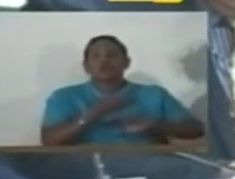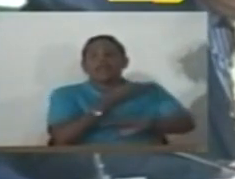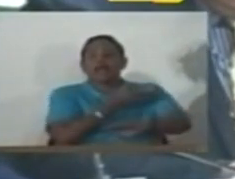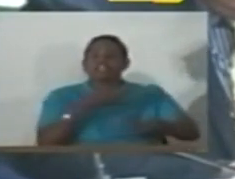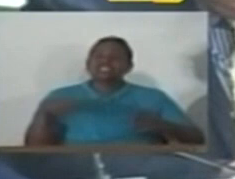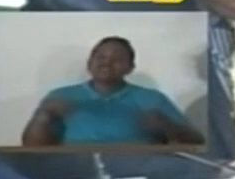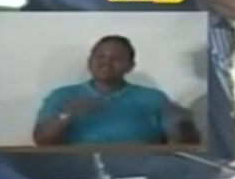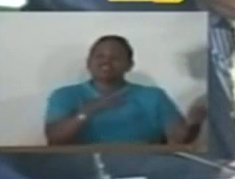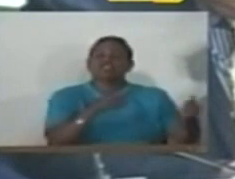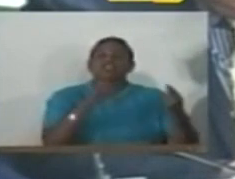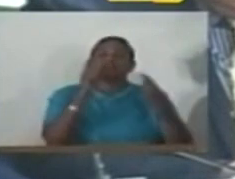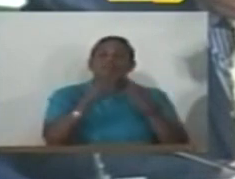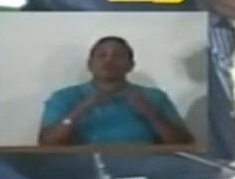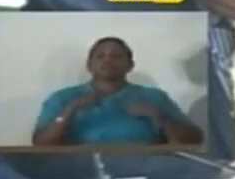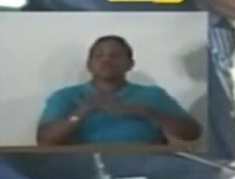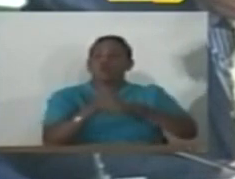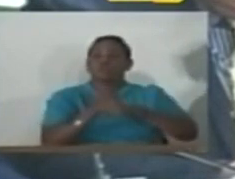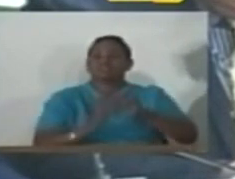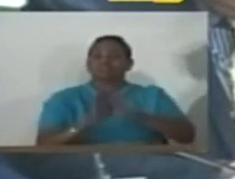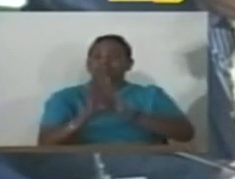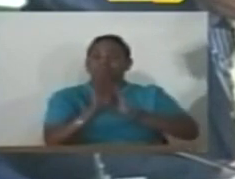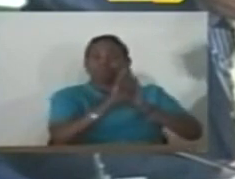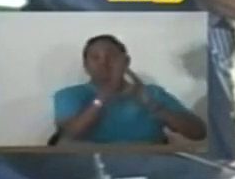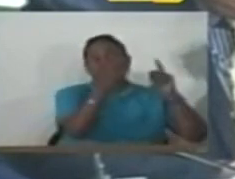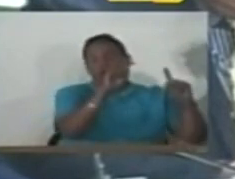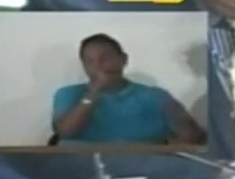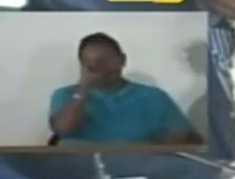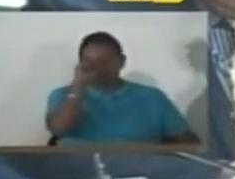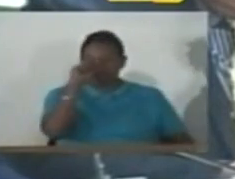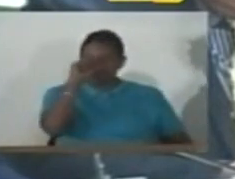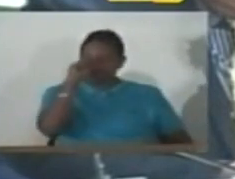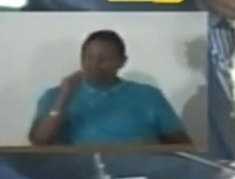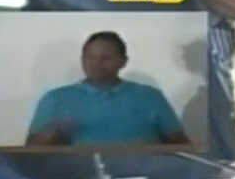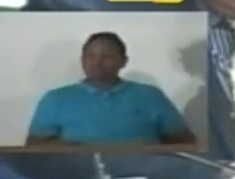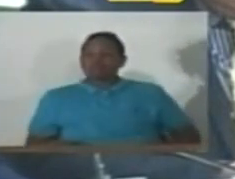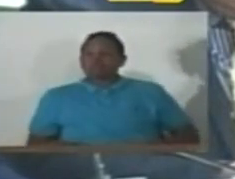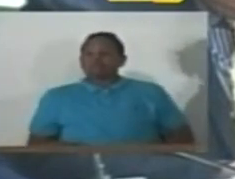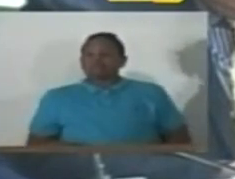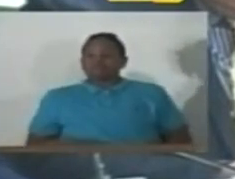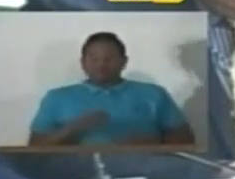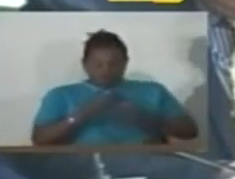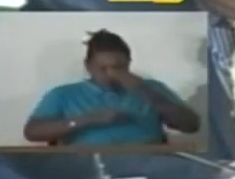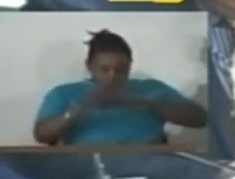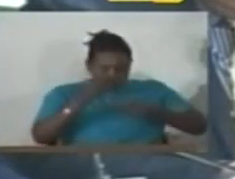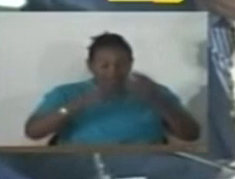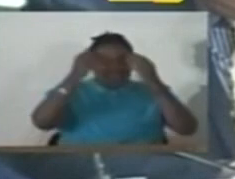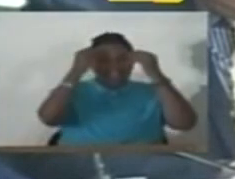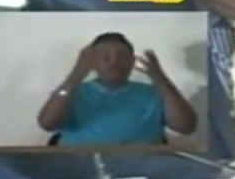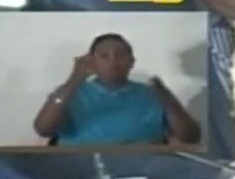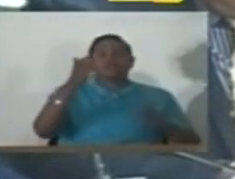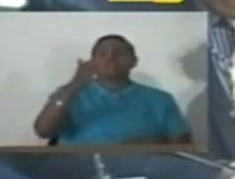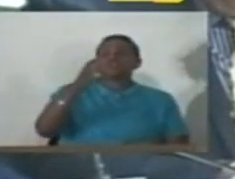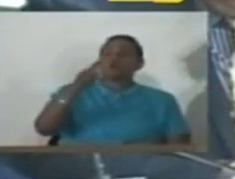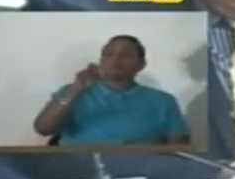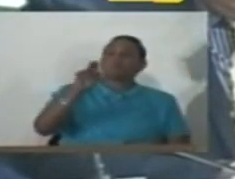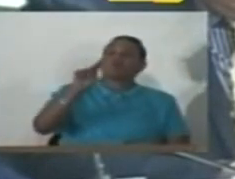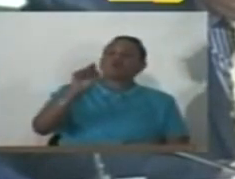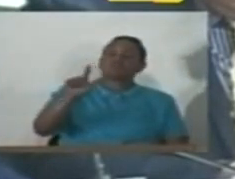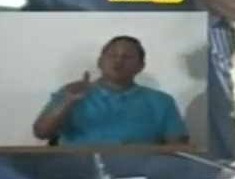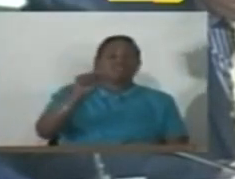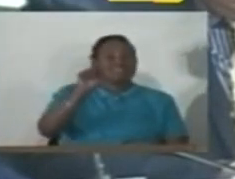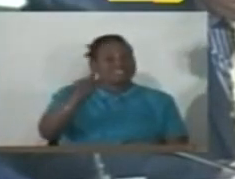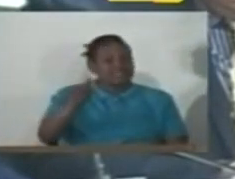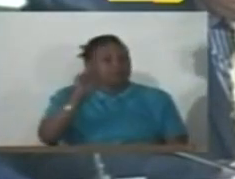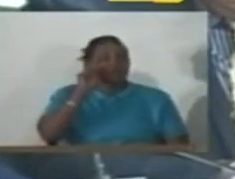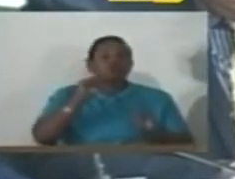efficiency and productivity. The Trade Information Portal, or TIP, will coordinate the disparate sources